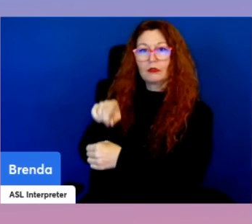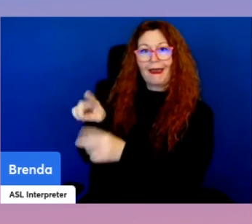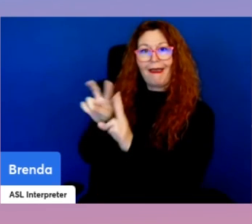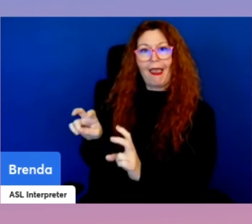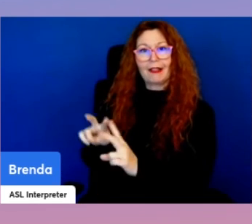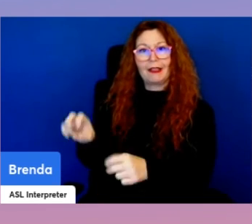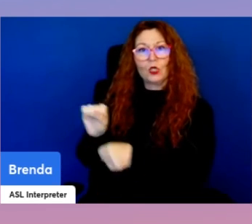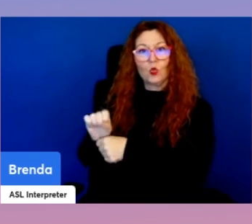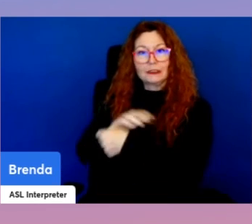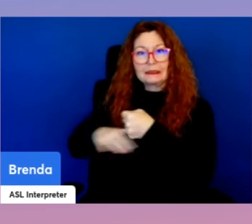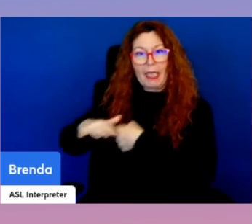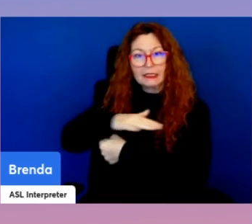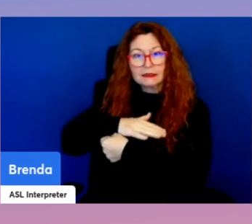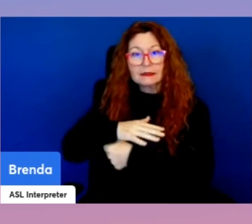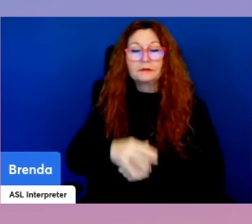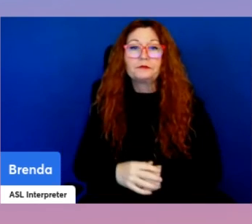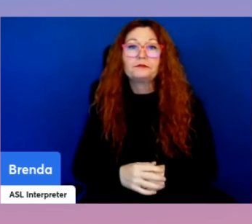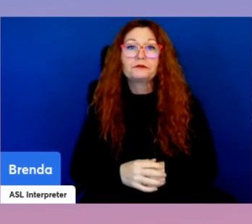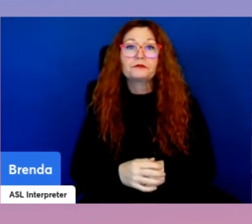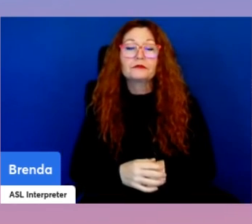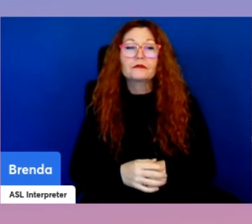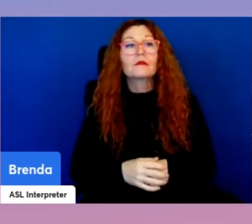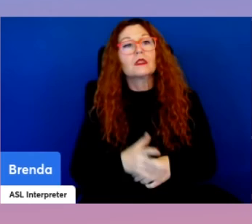workspace. And this